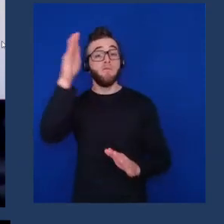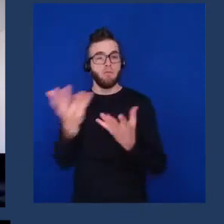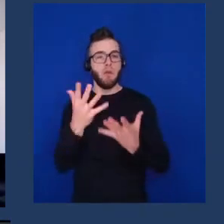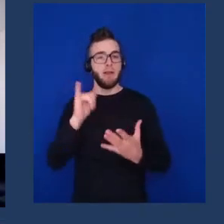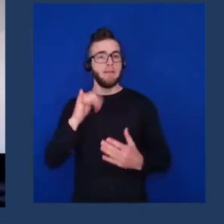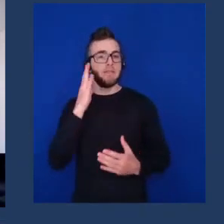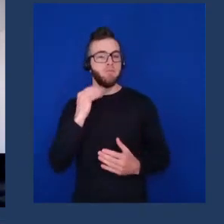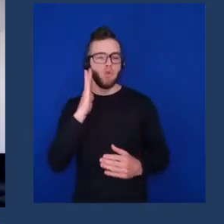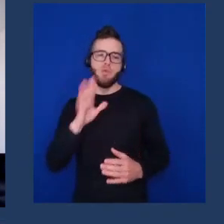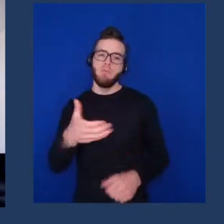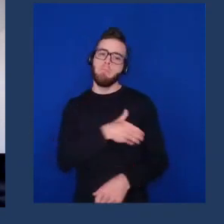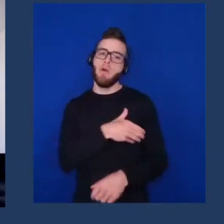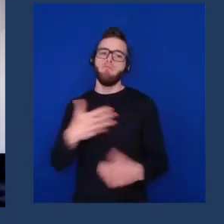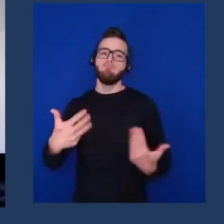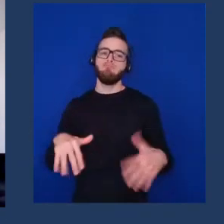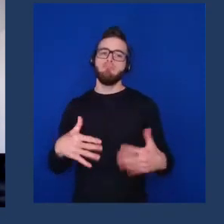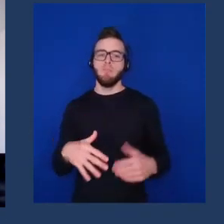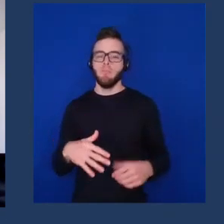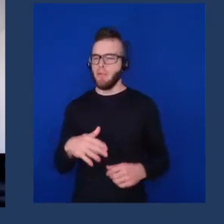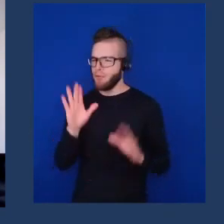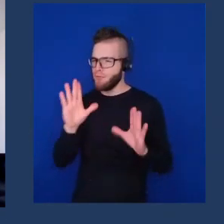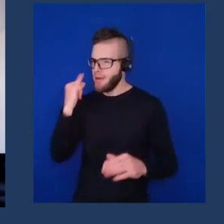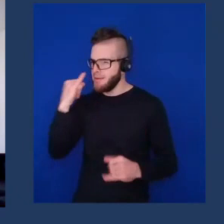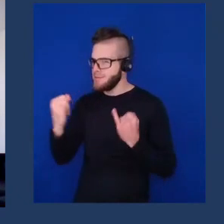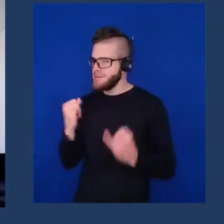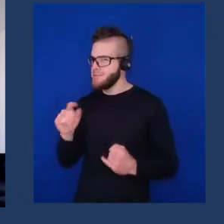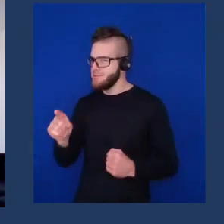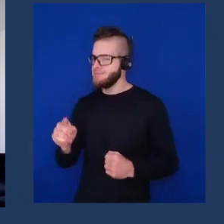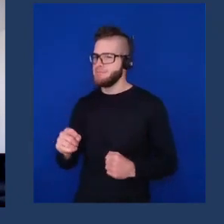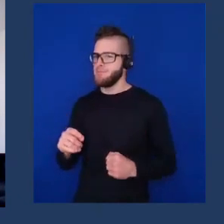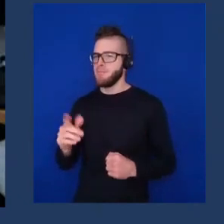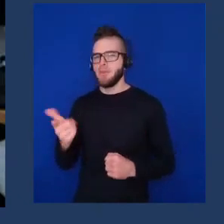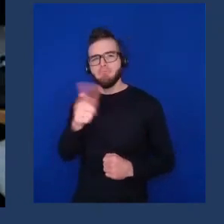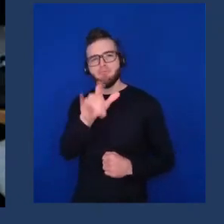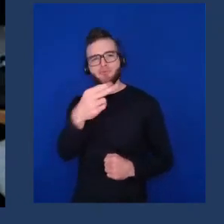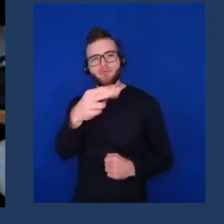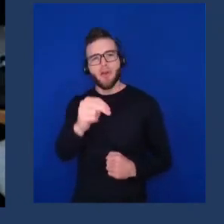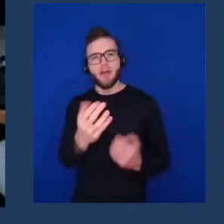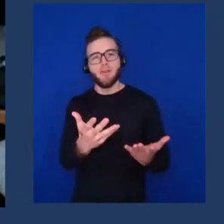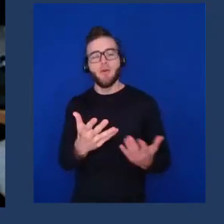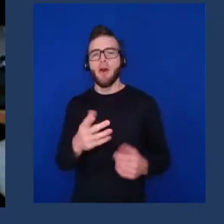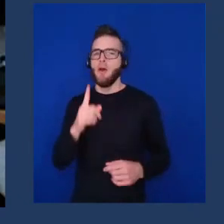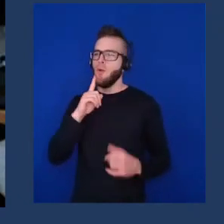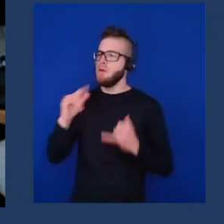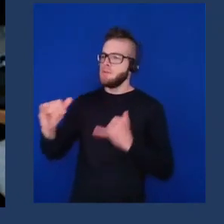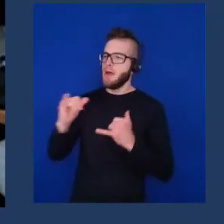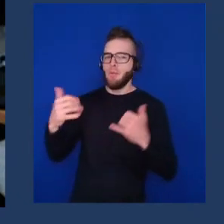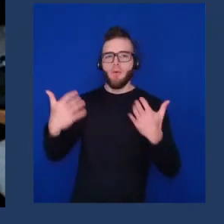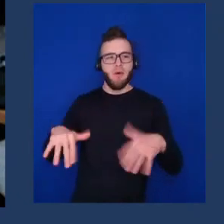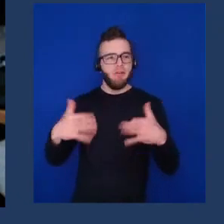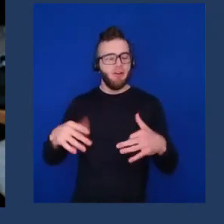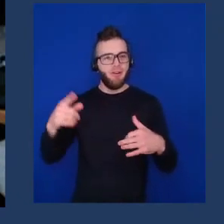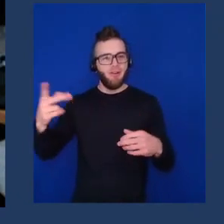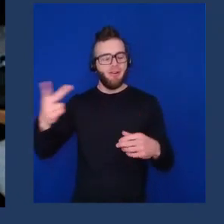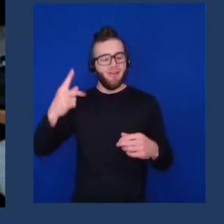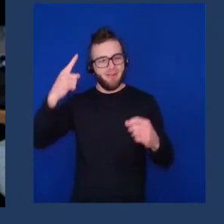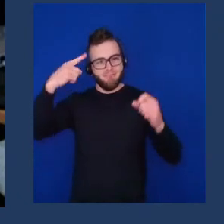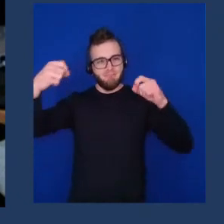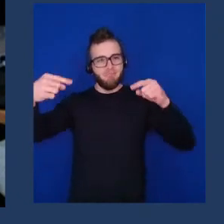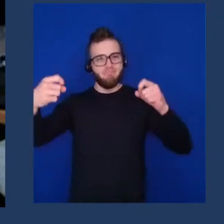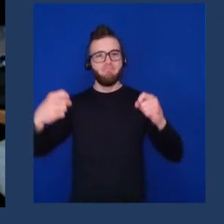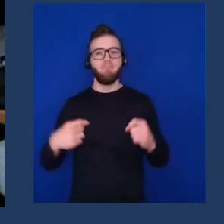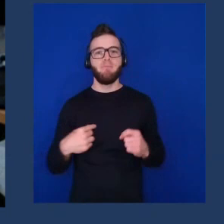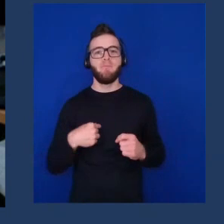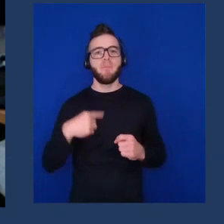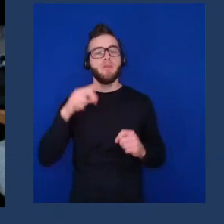ideas. John, what about you? It's really kind of the same thing. We're very much on the same wavelength. I look forward to this sort of input fusion